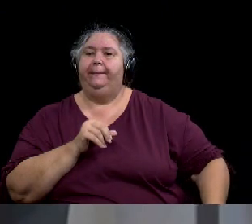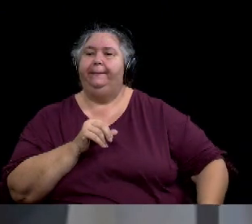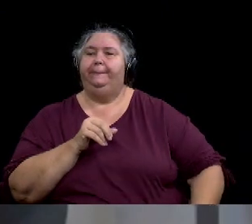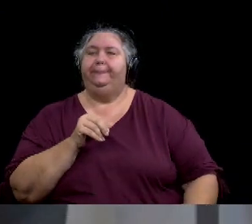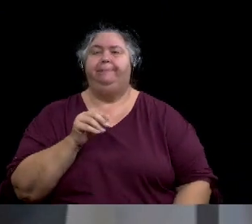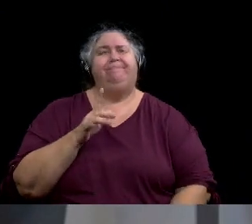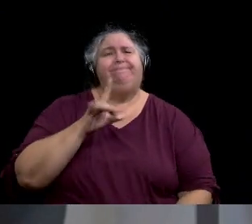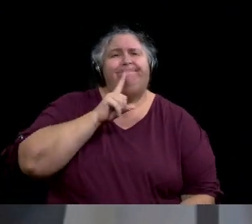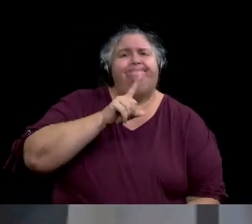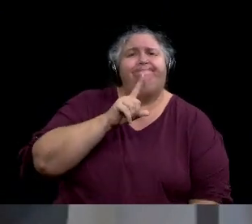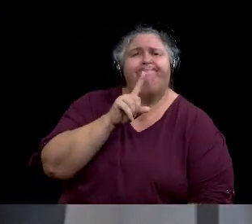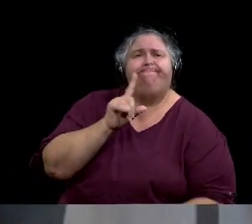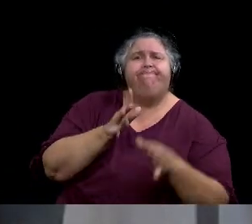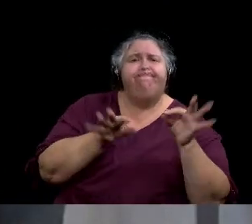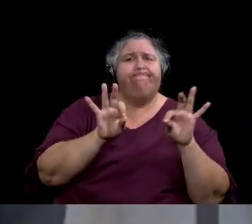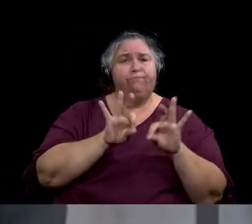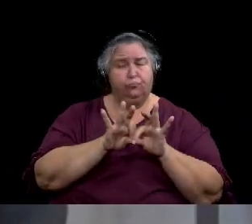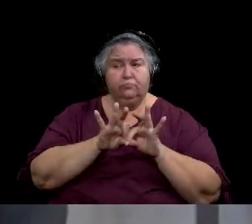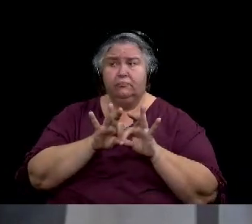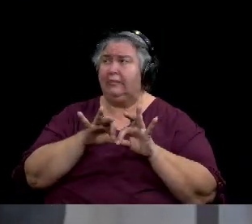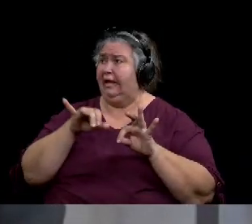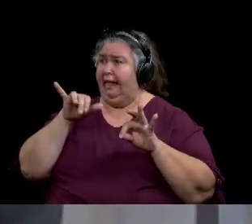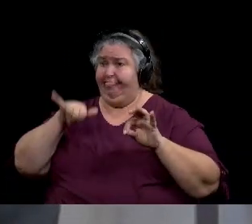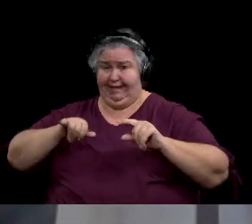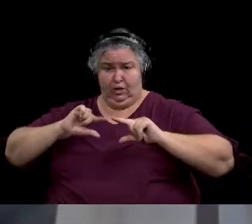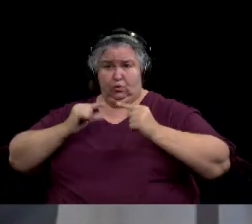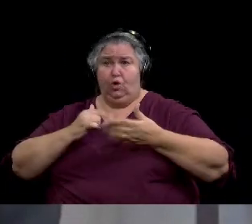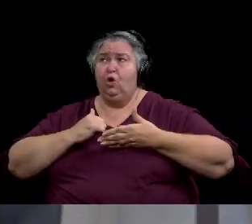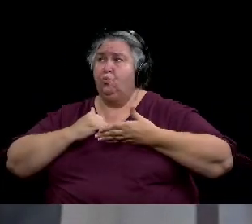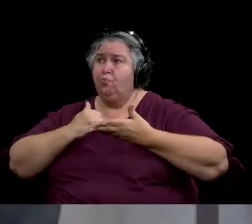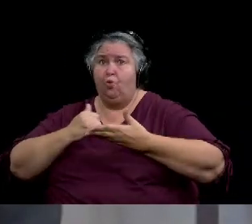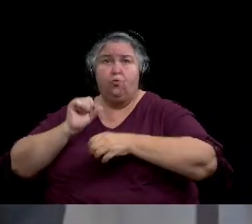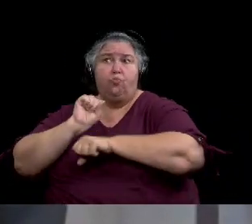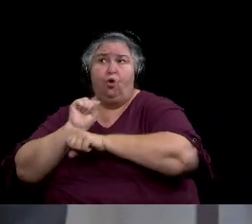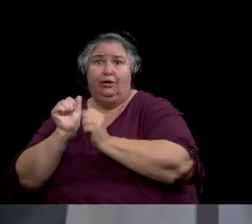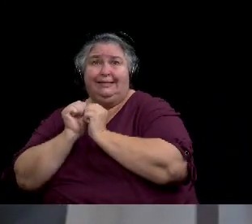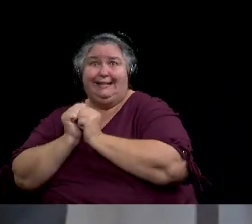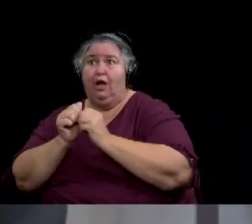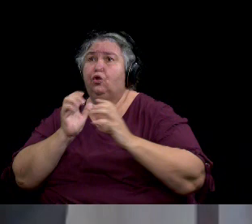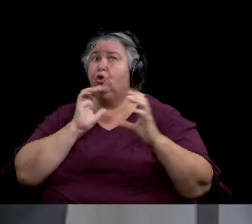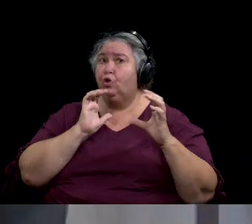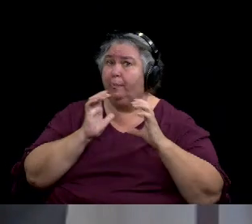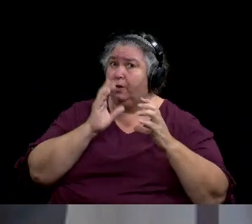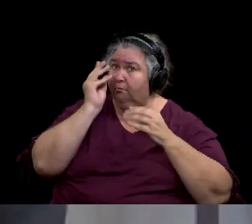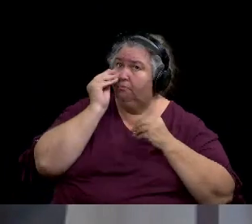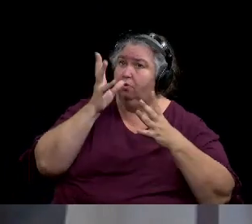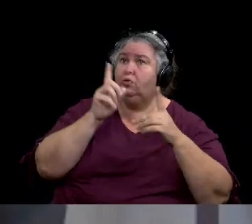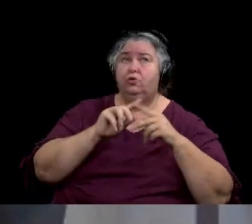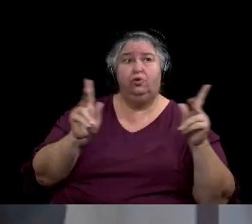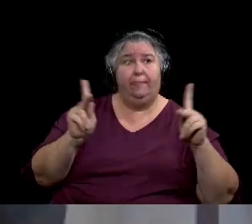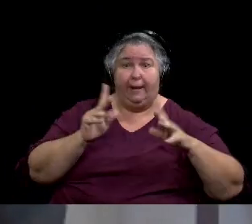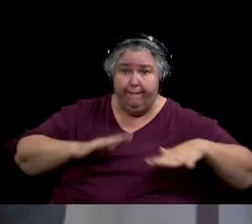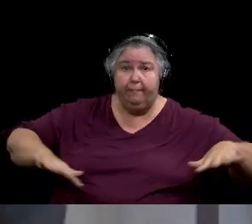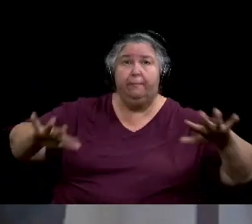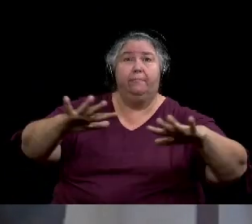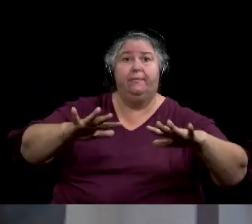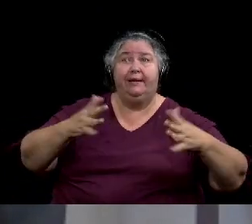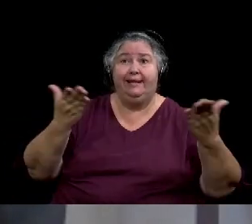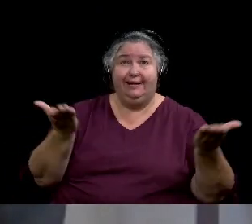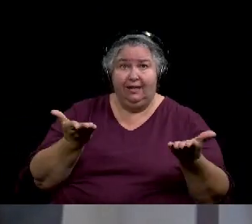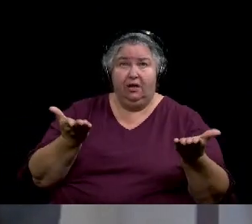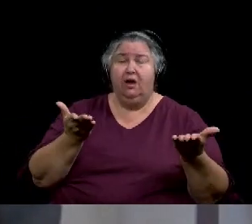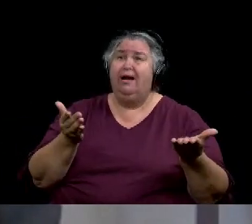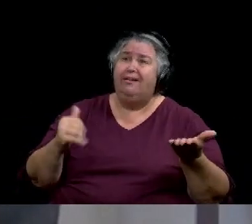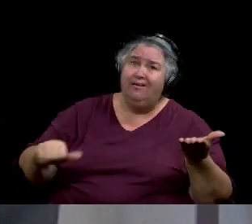So it's important that this group works together and helps communicate to the citizens in this area, and everyone needs to